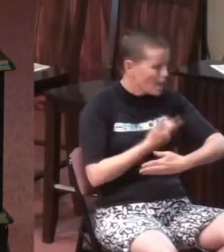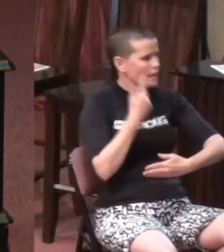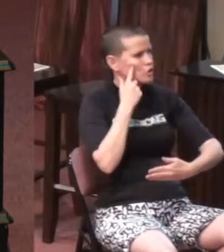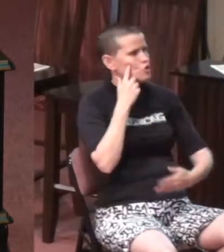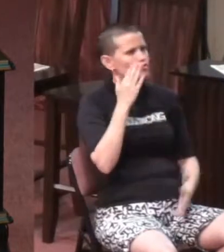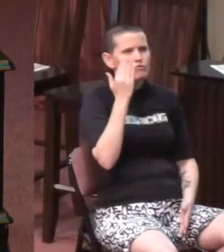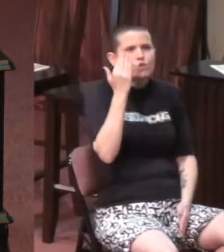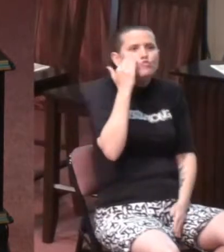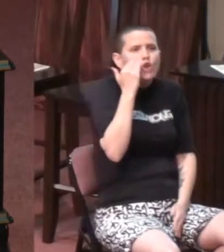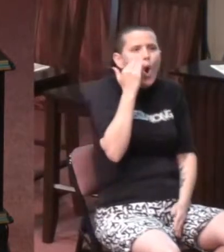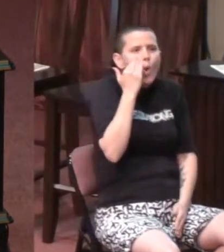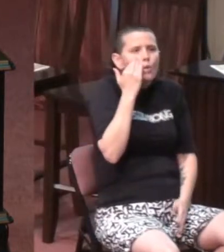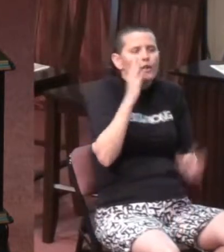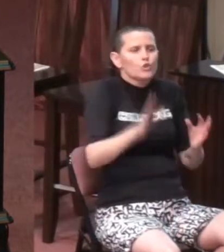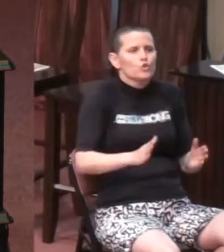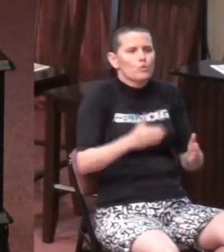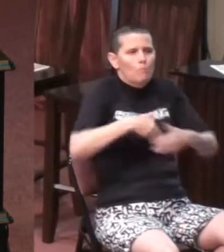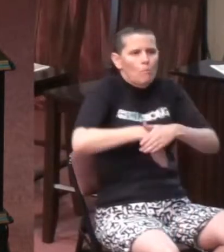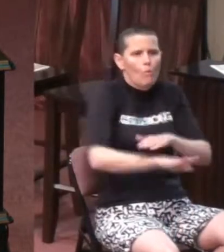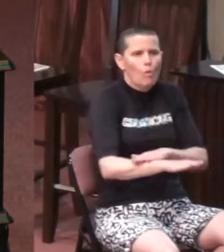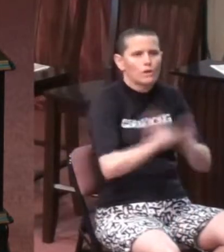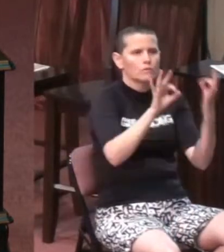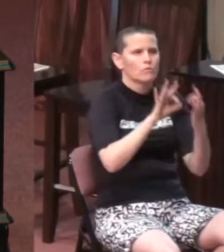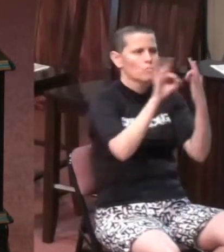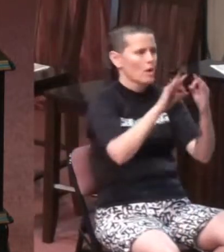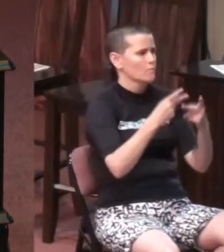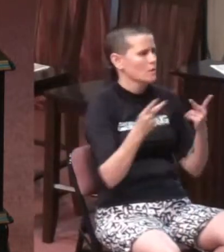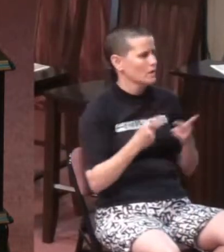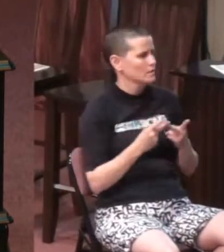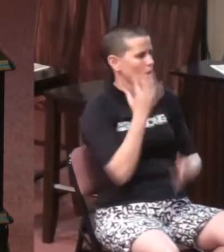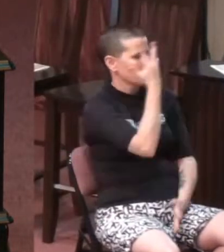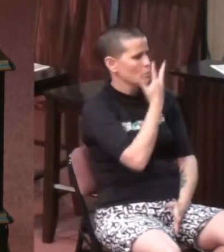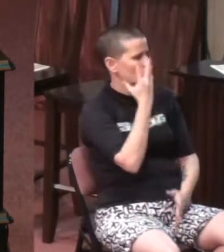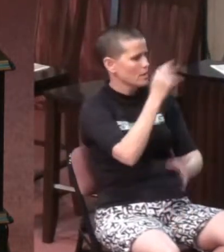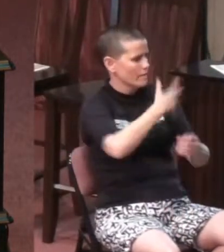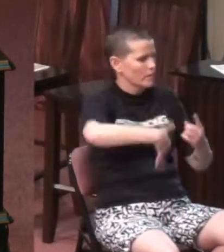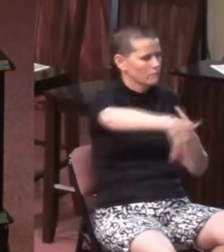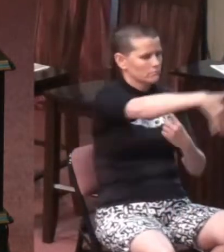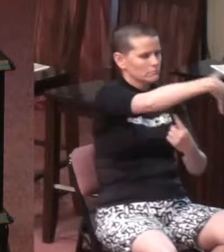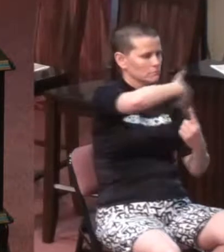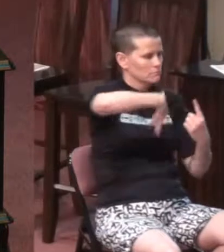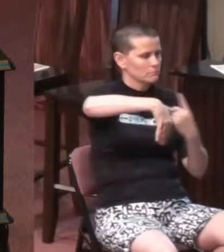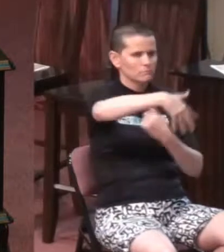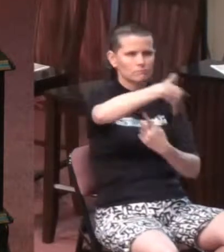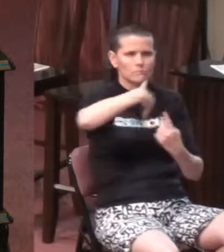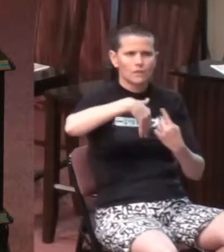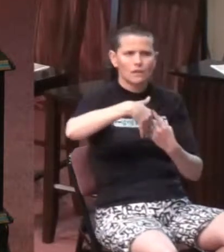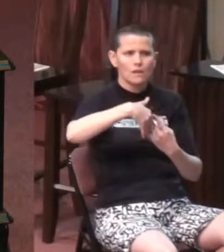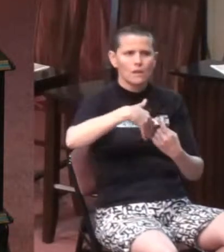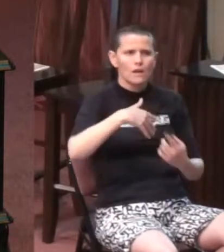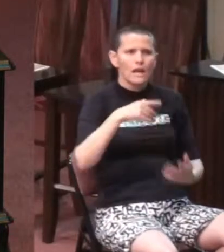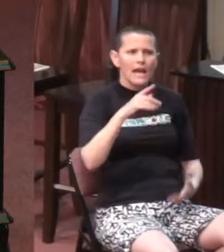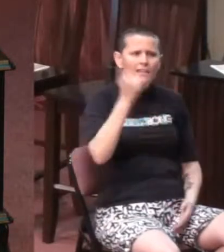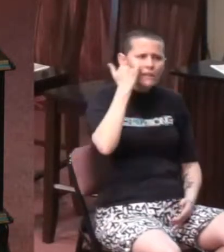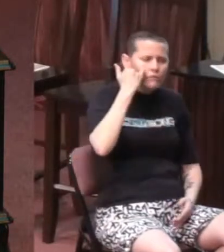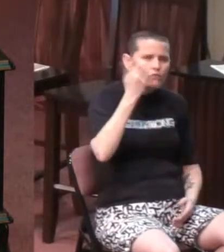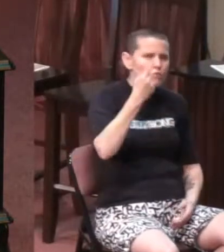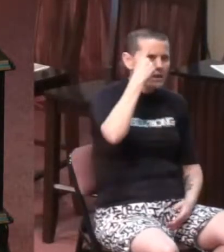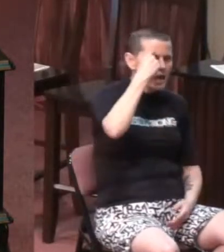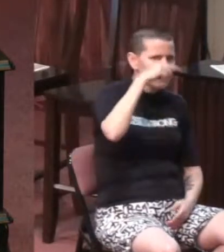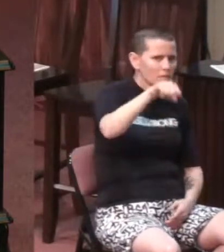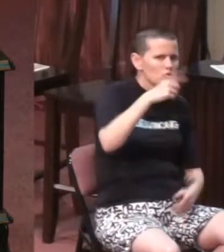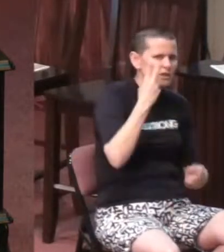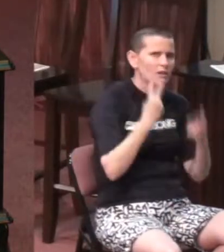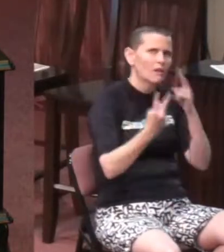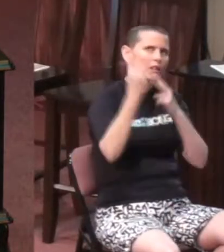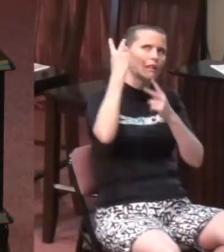your well-being, the beauty of your creation, that connection that you share with that infinite invisible.